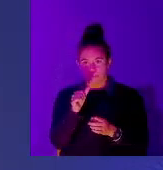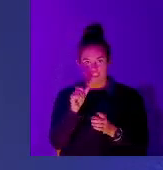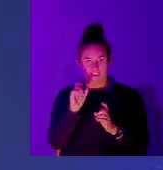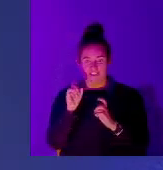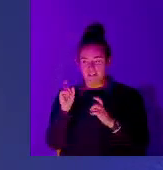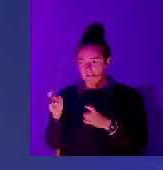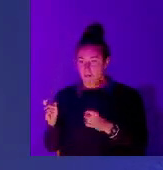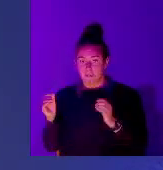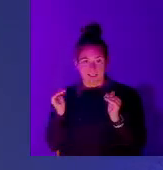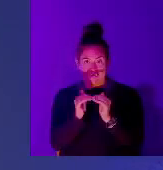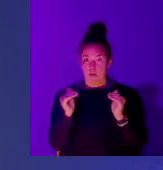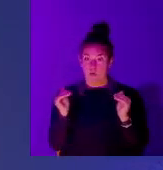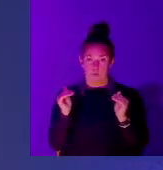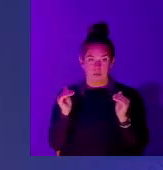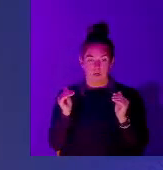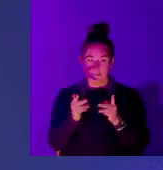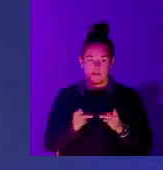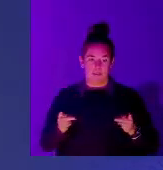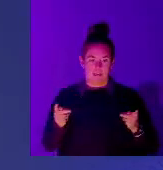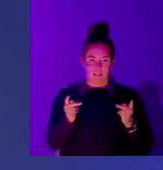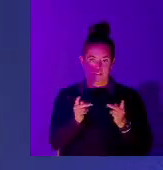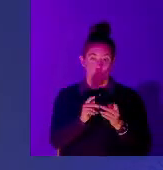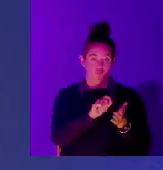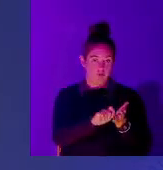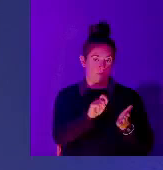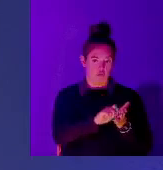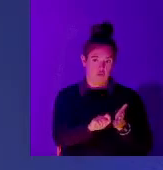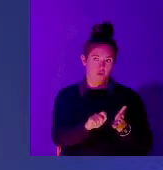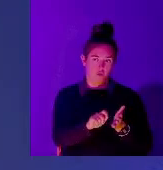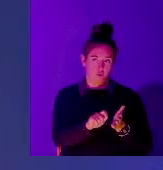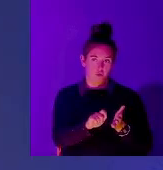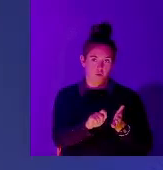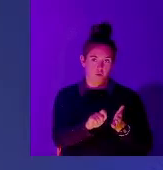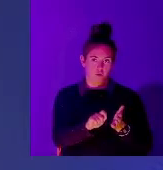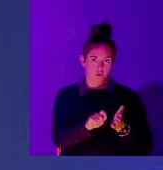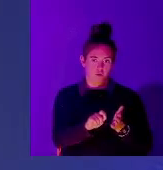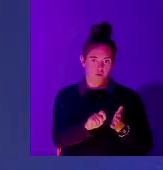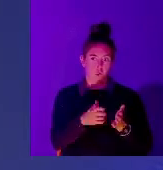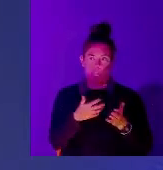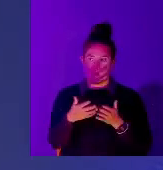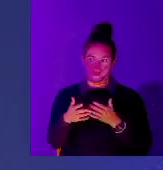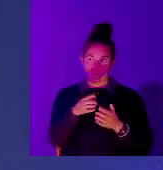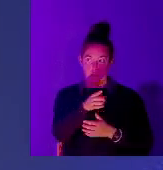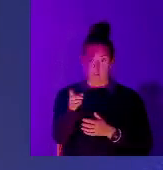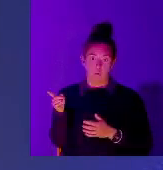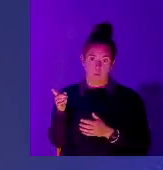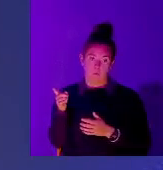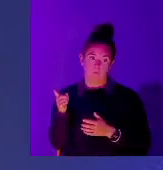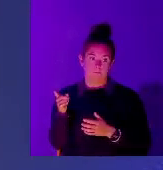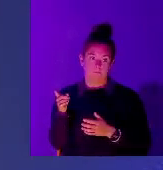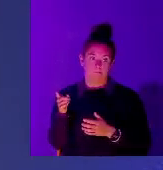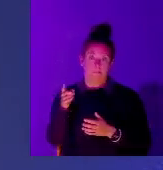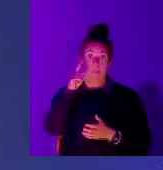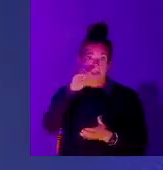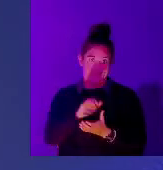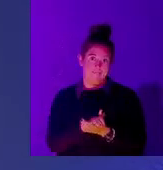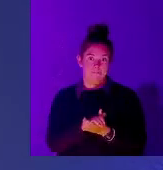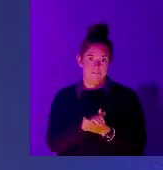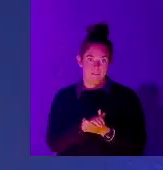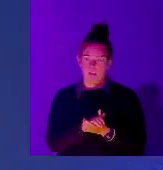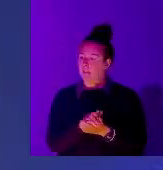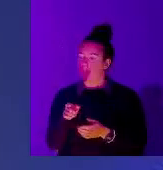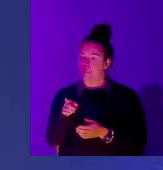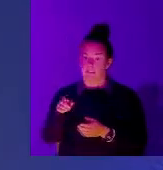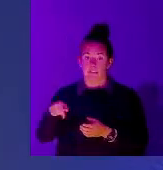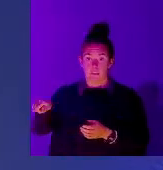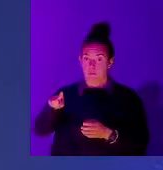Scripture in what you end up believing, because they cannot supersede